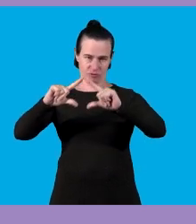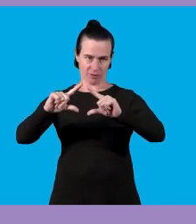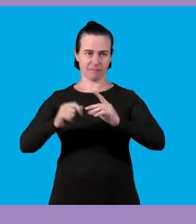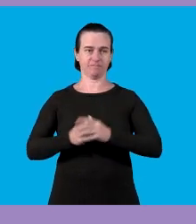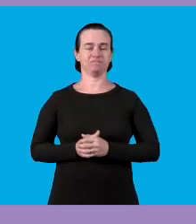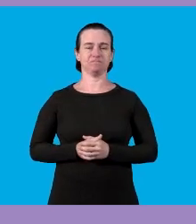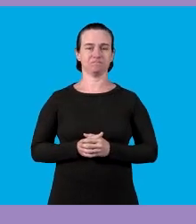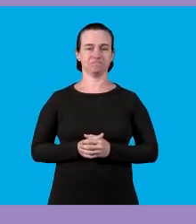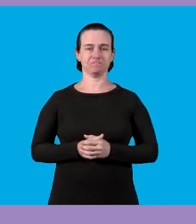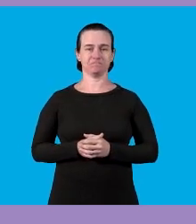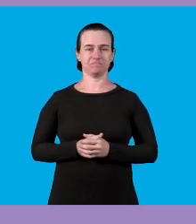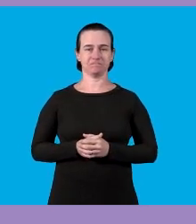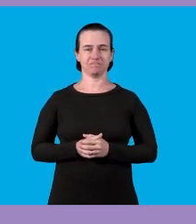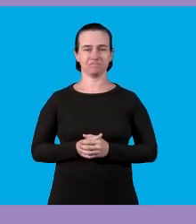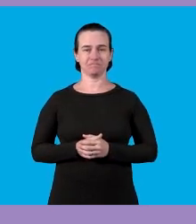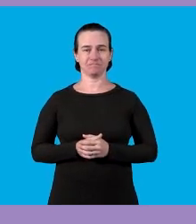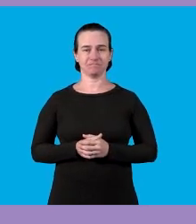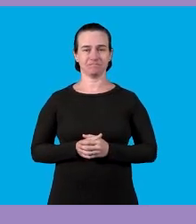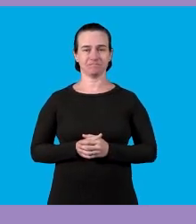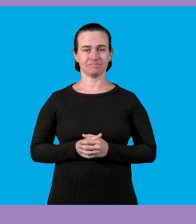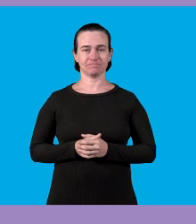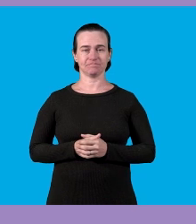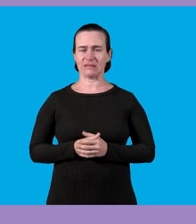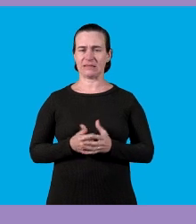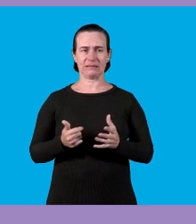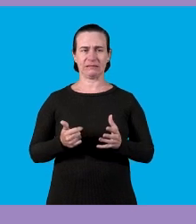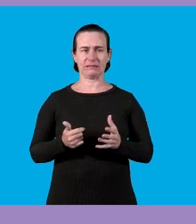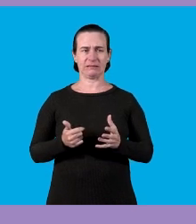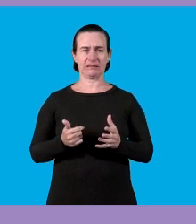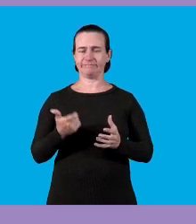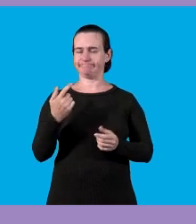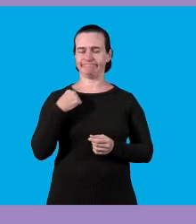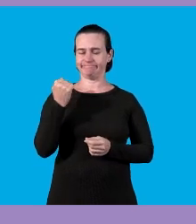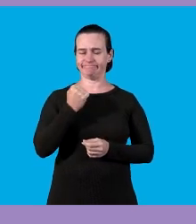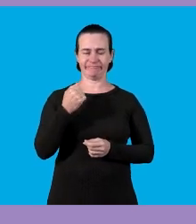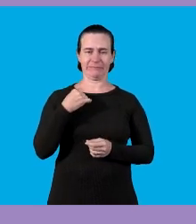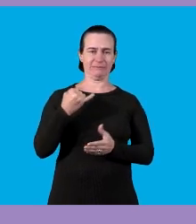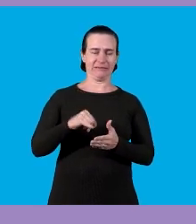Isosceles triangle. And then, what is